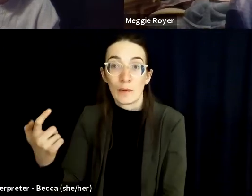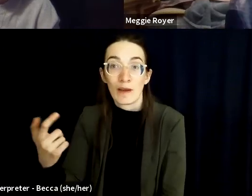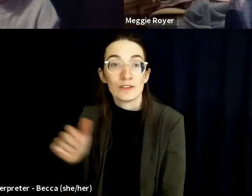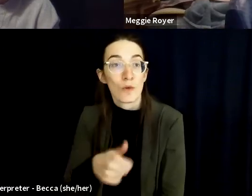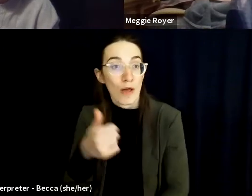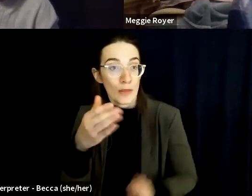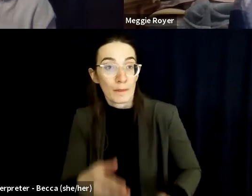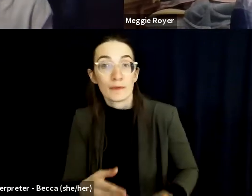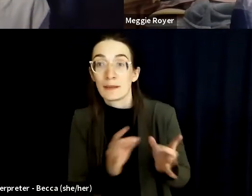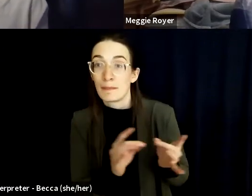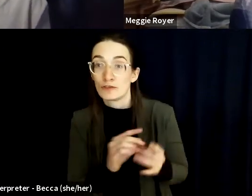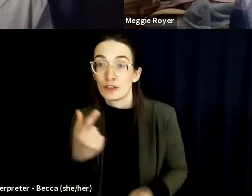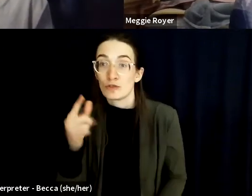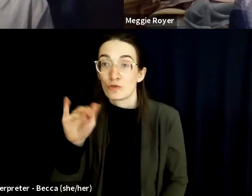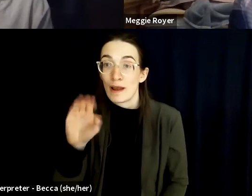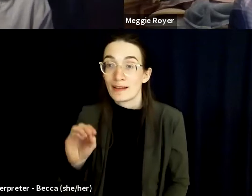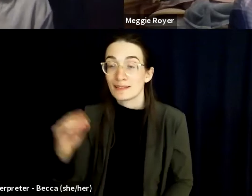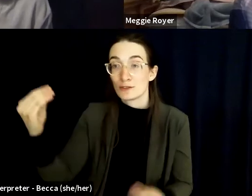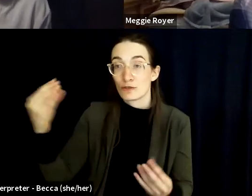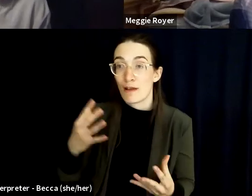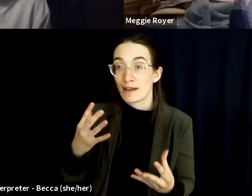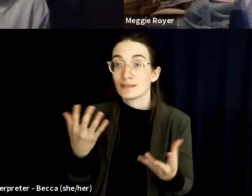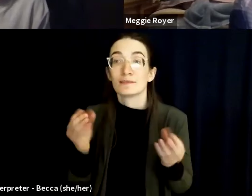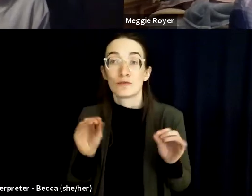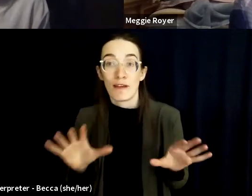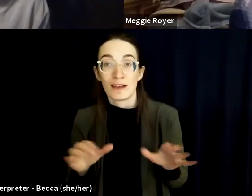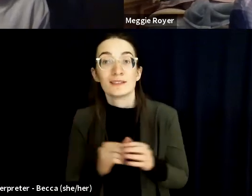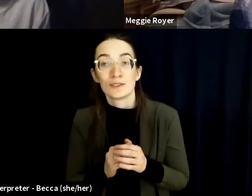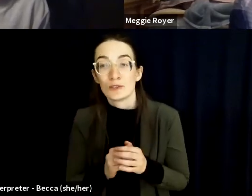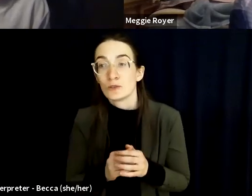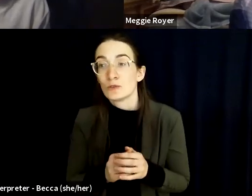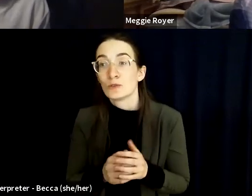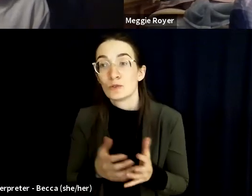these words directly go against what a lot of words might have